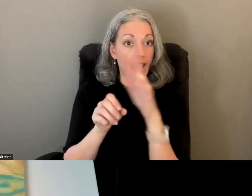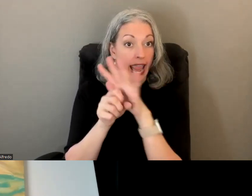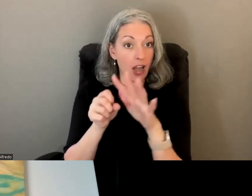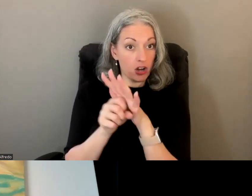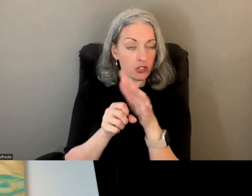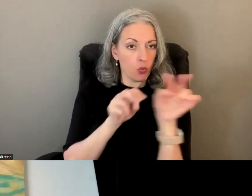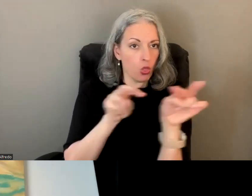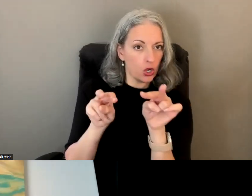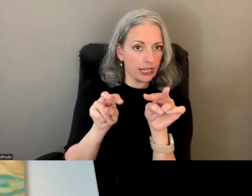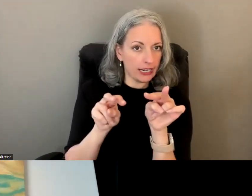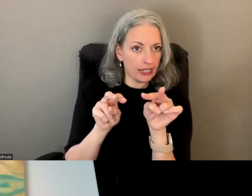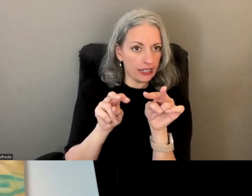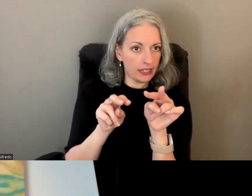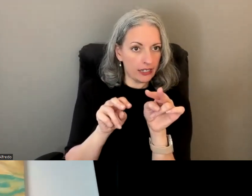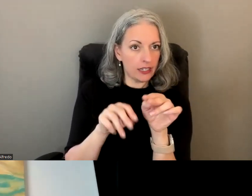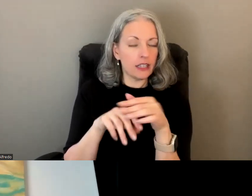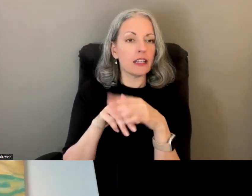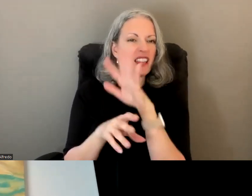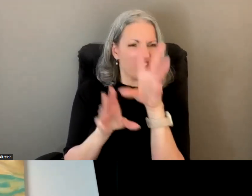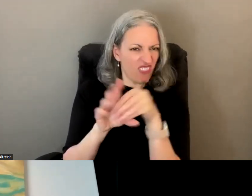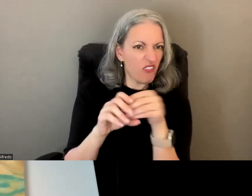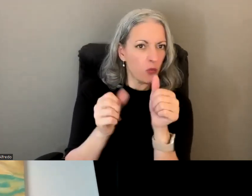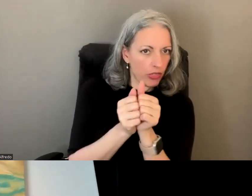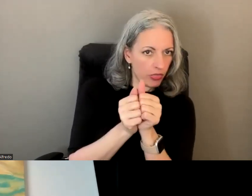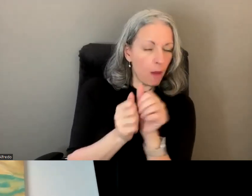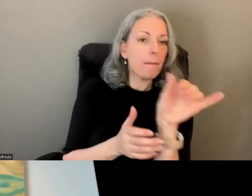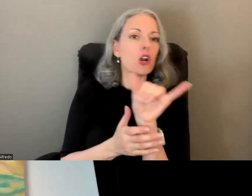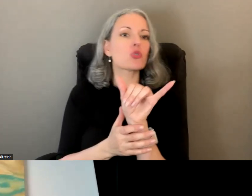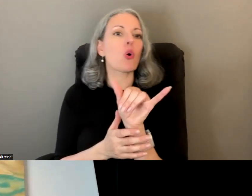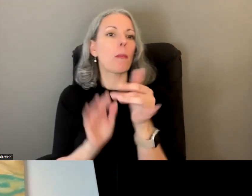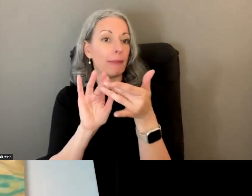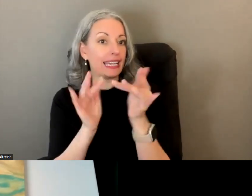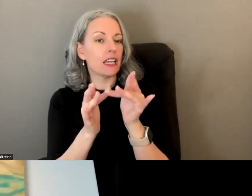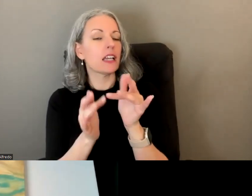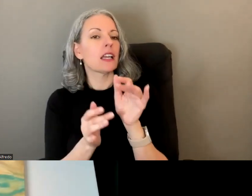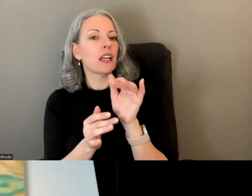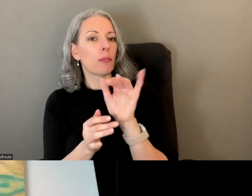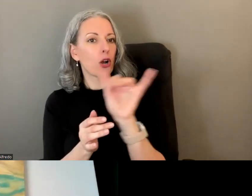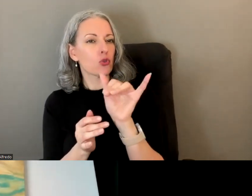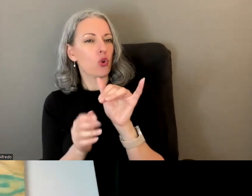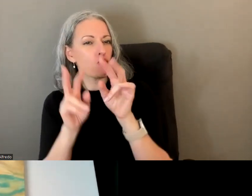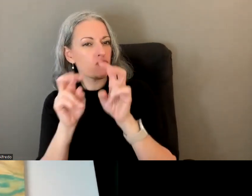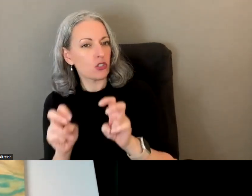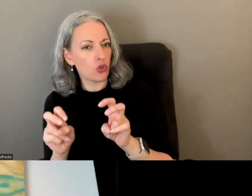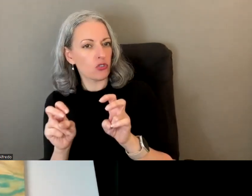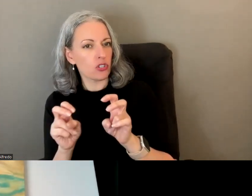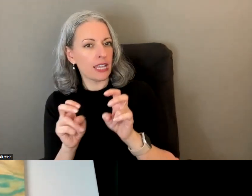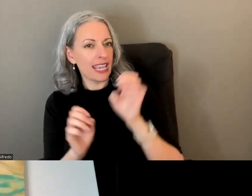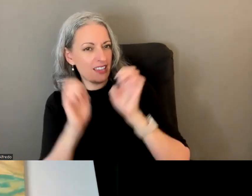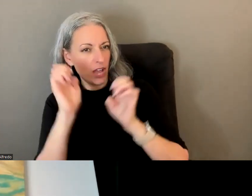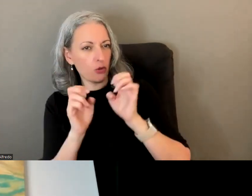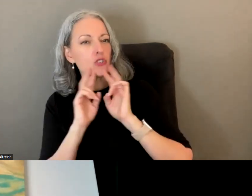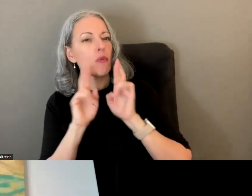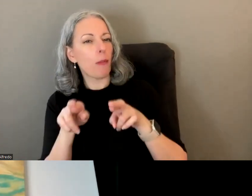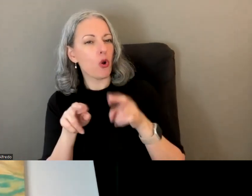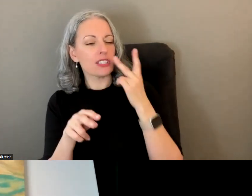is the media metrics in terms of engagement. But then also we are doing a research evaluation report to really look at what the impact